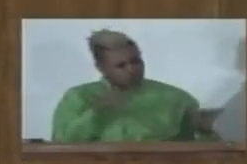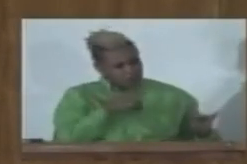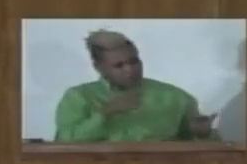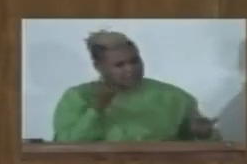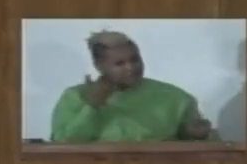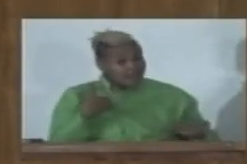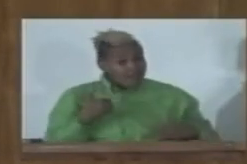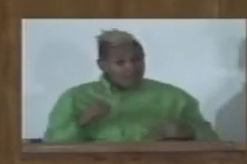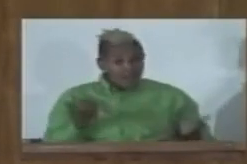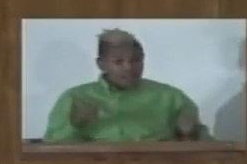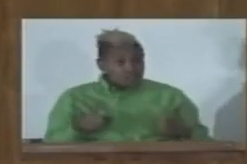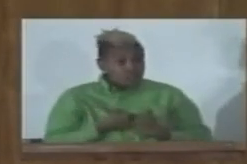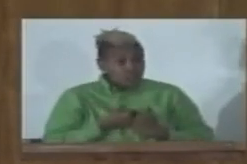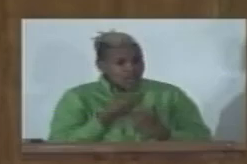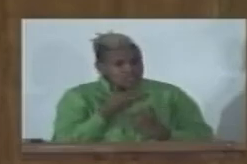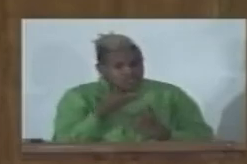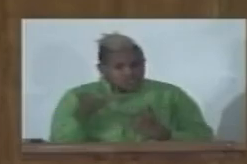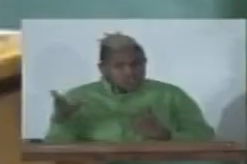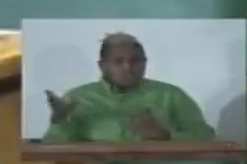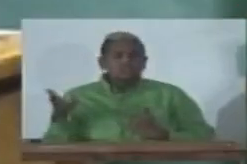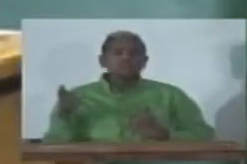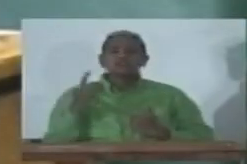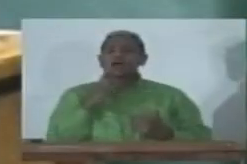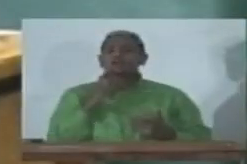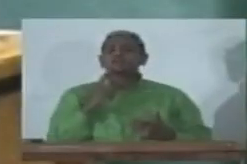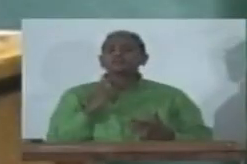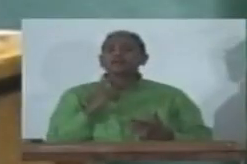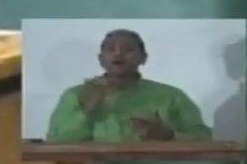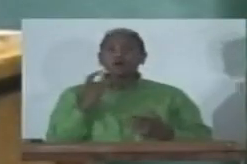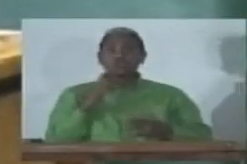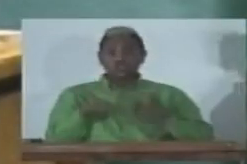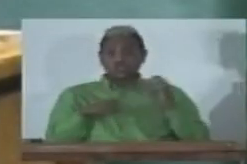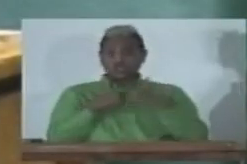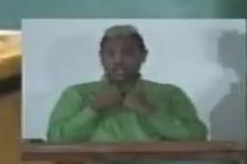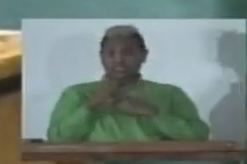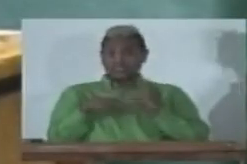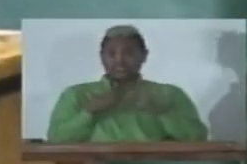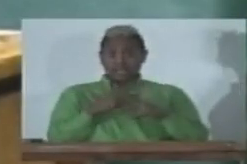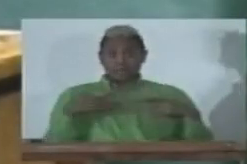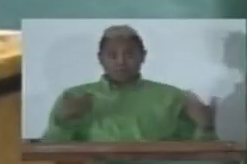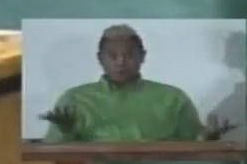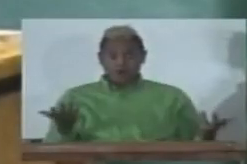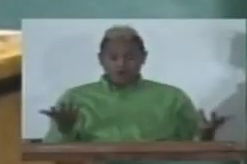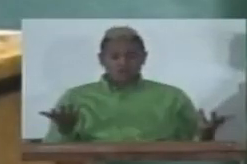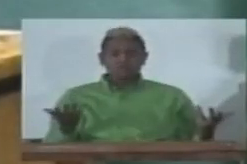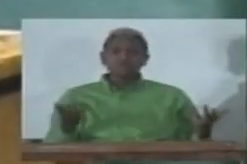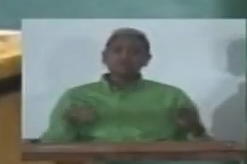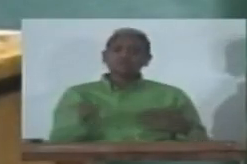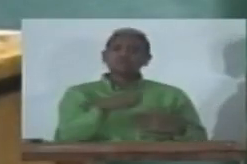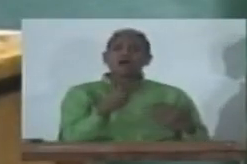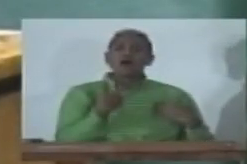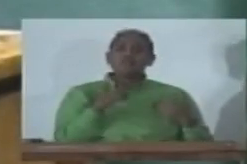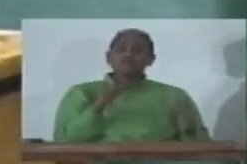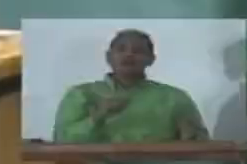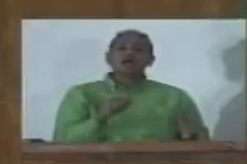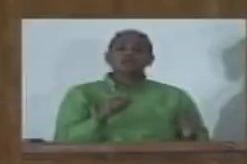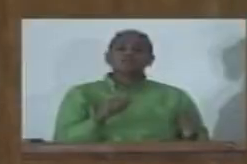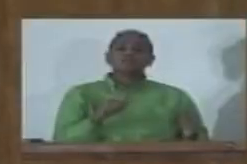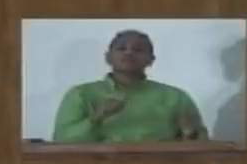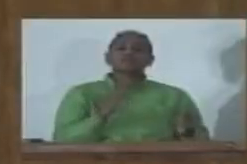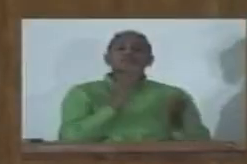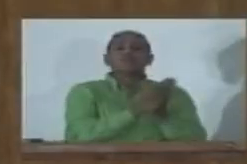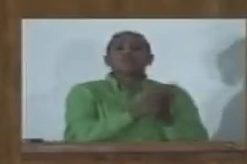any challenges and the magnitude of such challenges that they might have that could retard